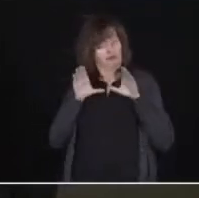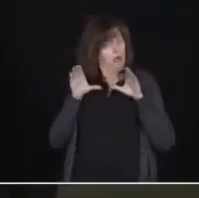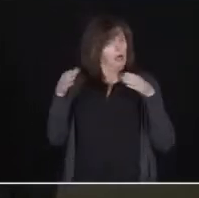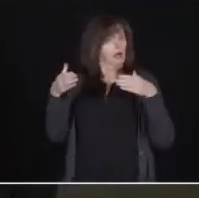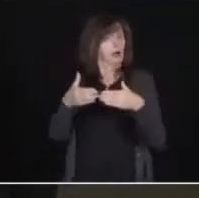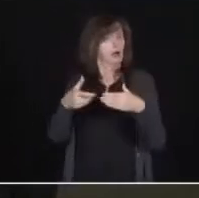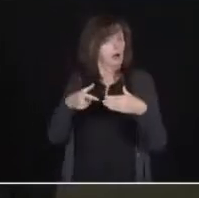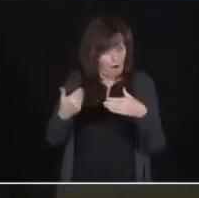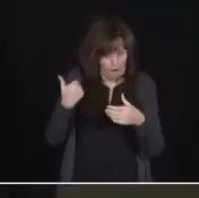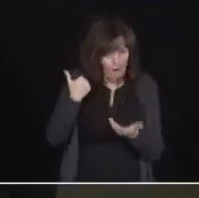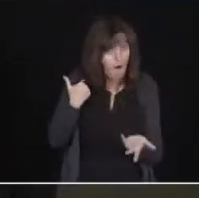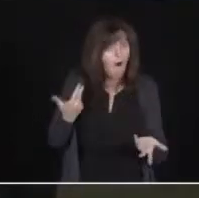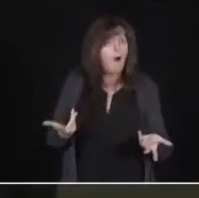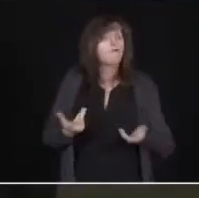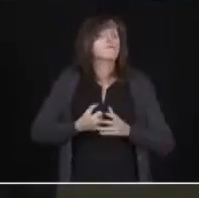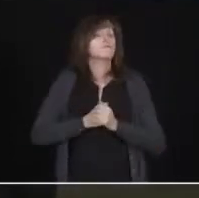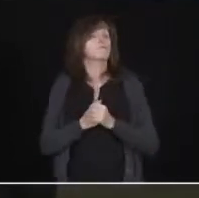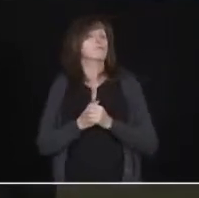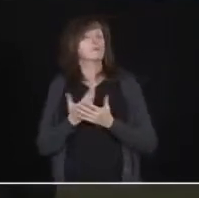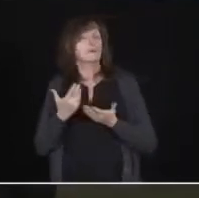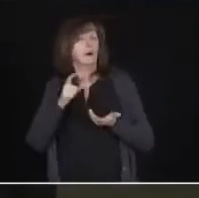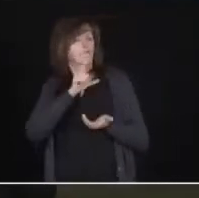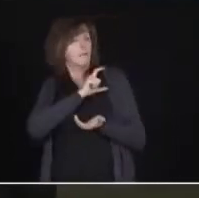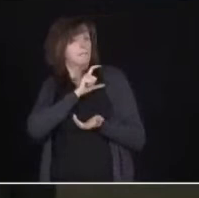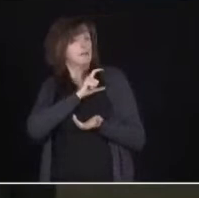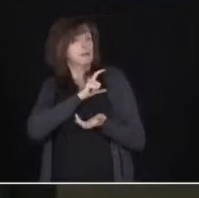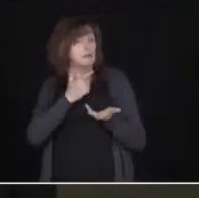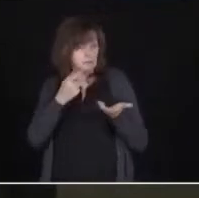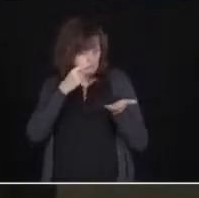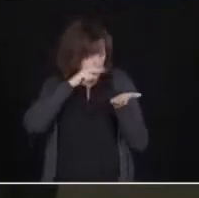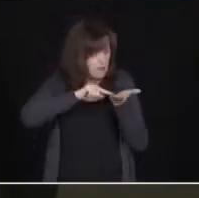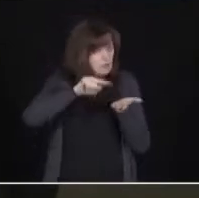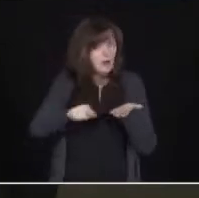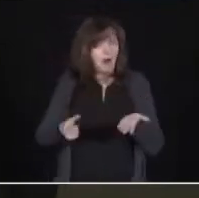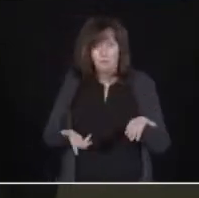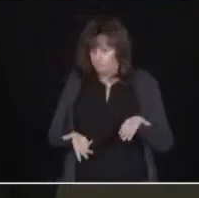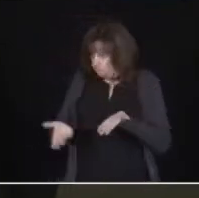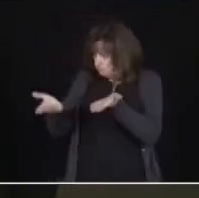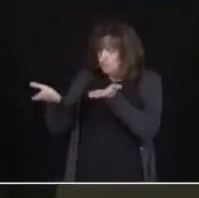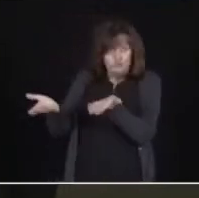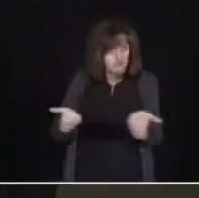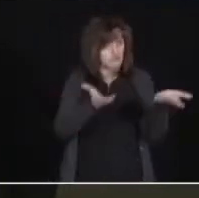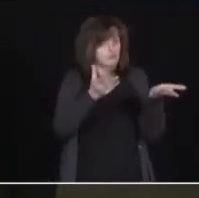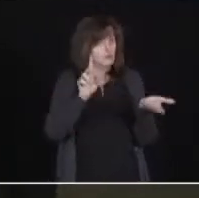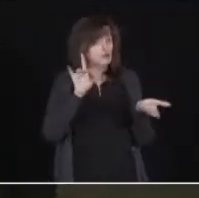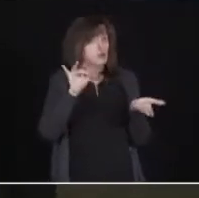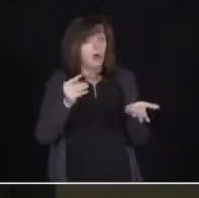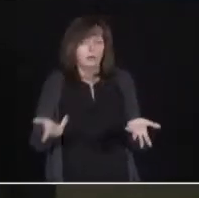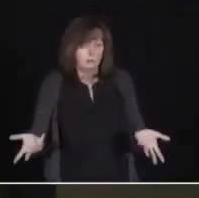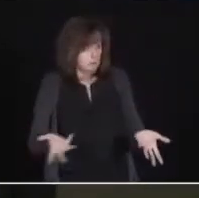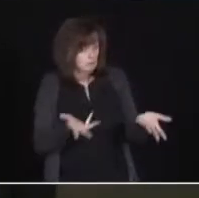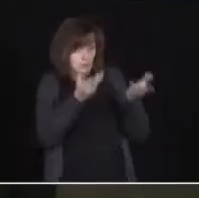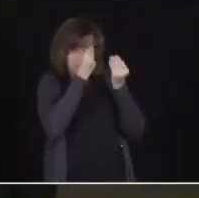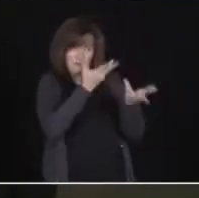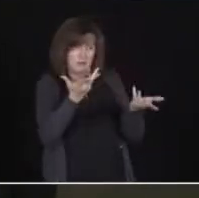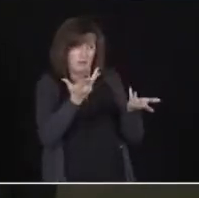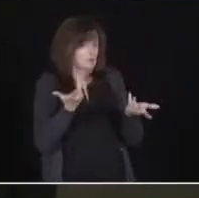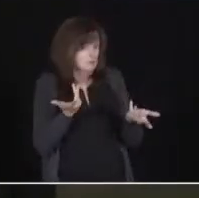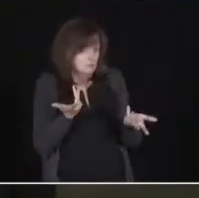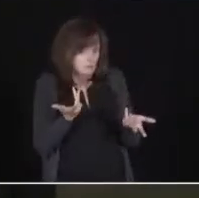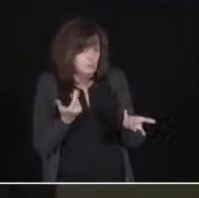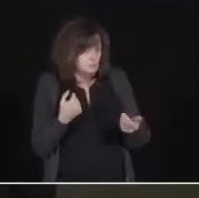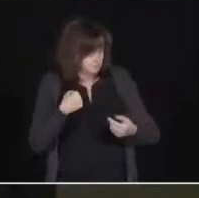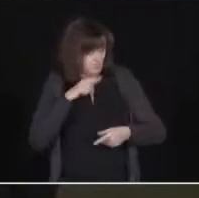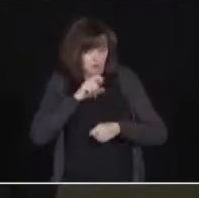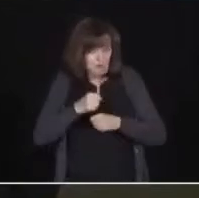there's police have to do investigation, God bless it. But I can tell you what we are going to do. As sure as I'm standing here, there